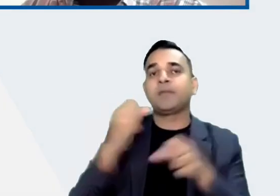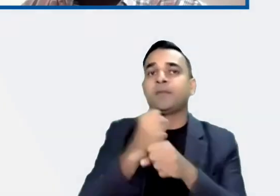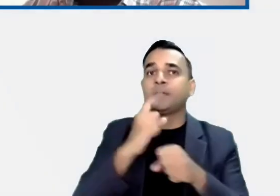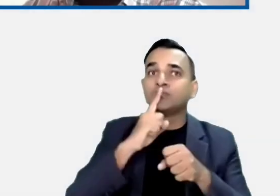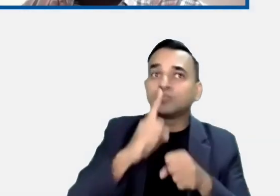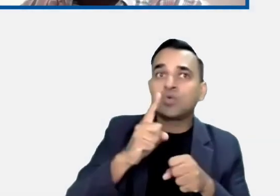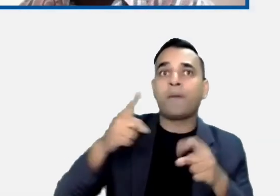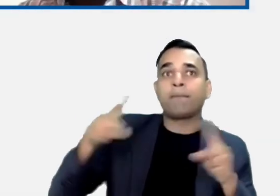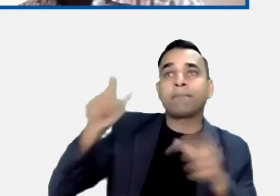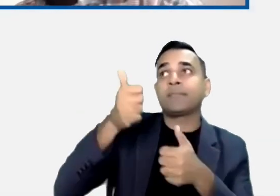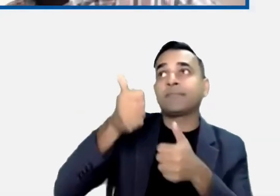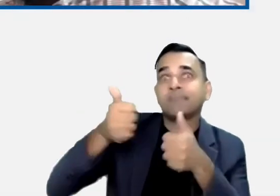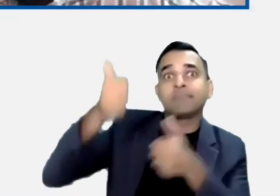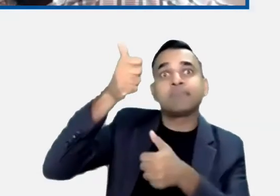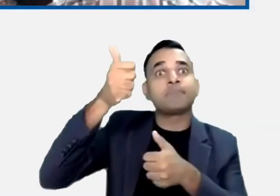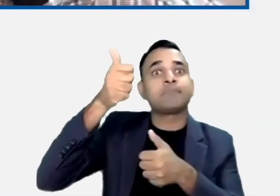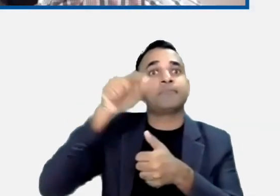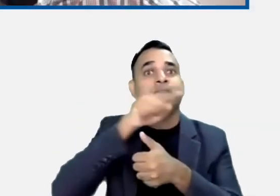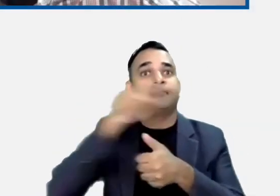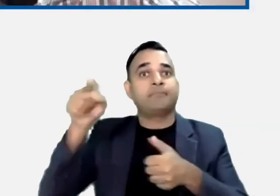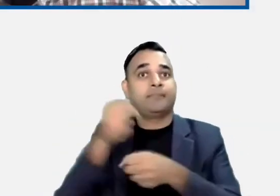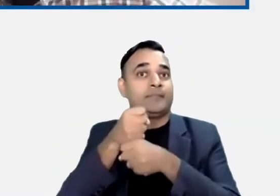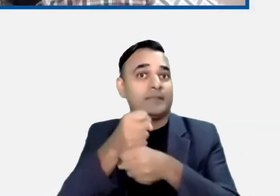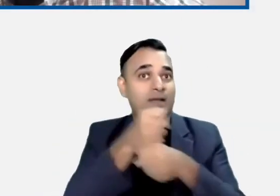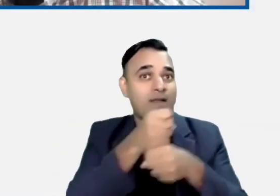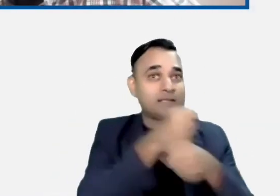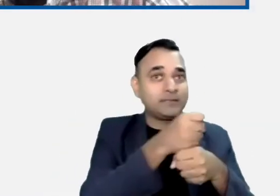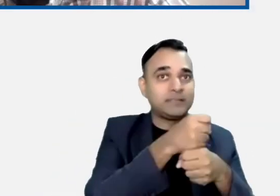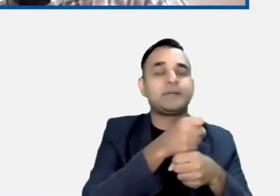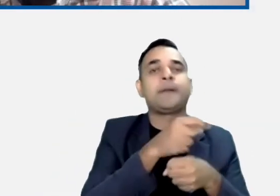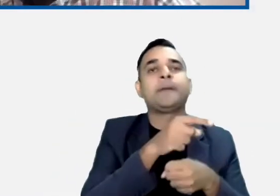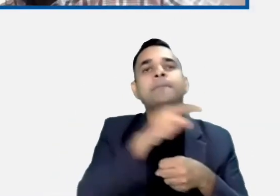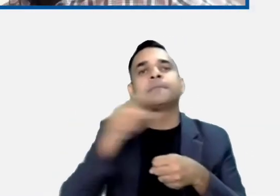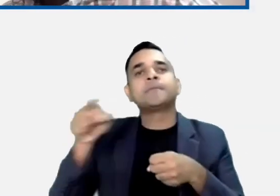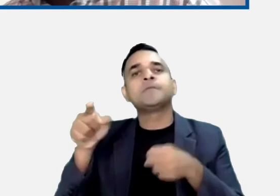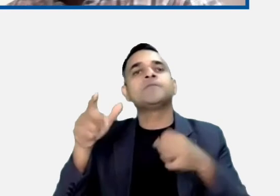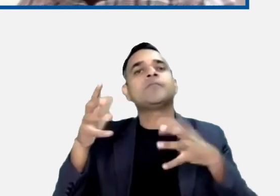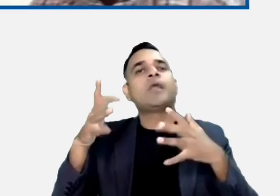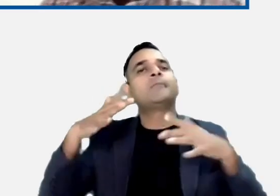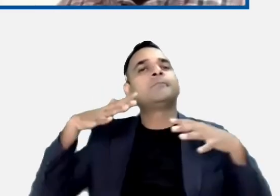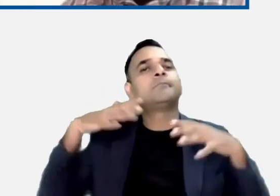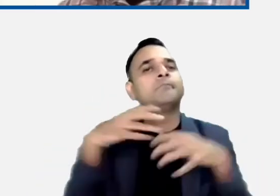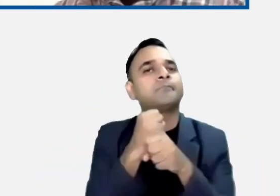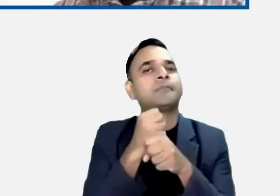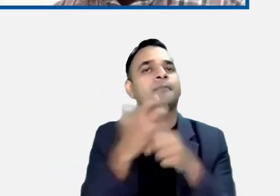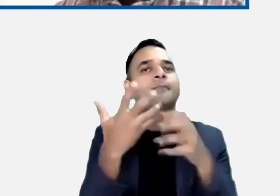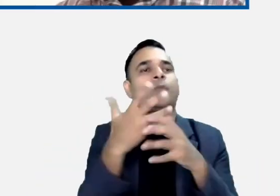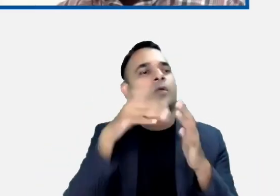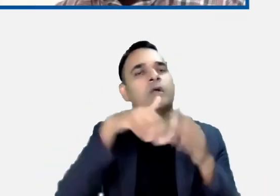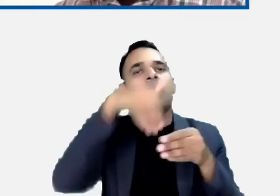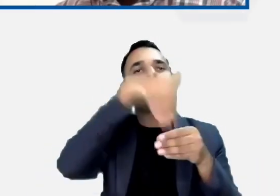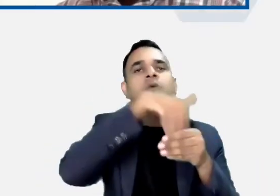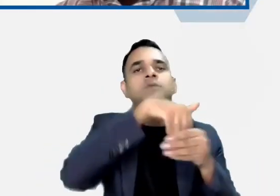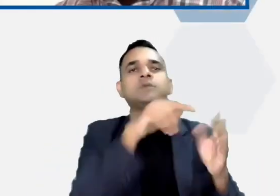and to ensure that we have a smooth discussion tomorrow at the high level, ministerial level tomorrow on this